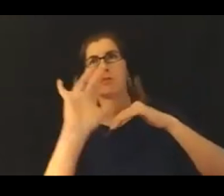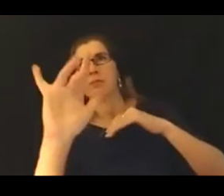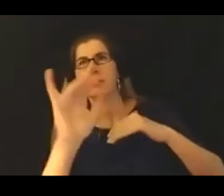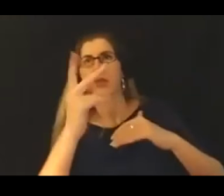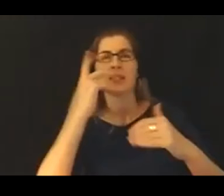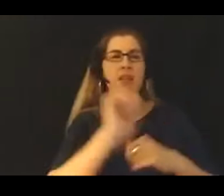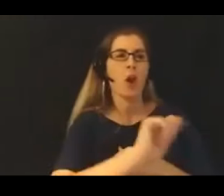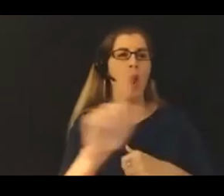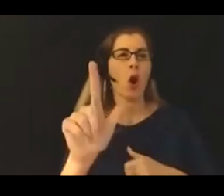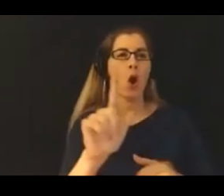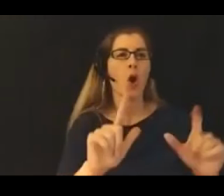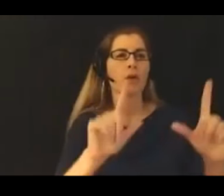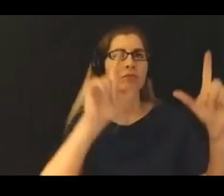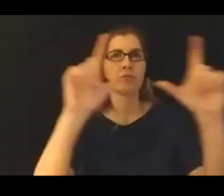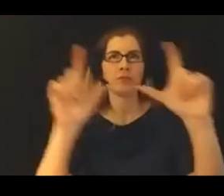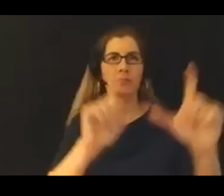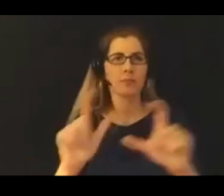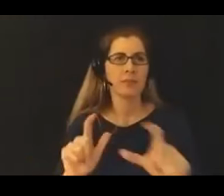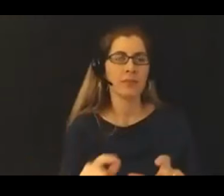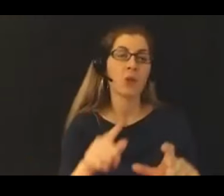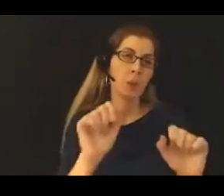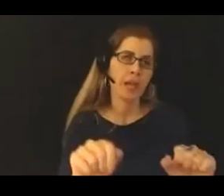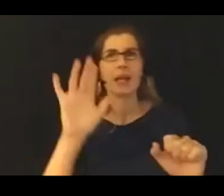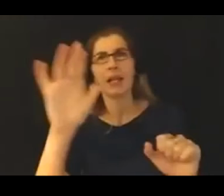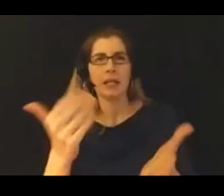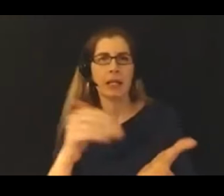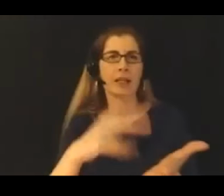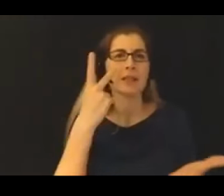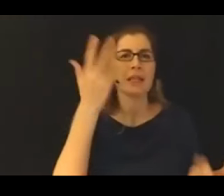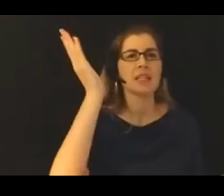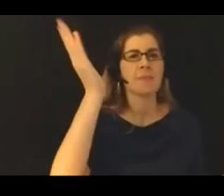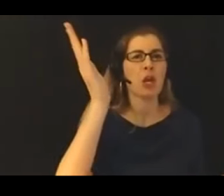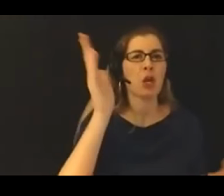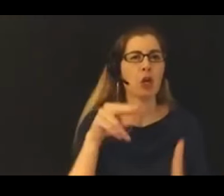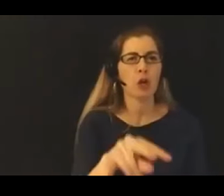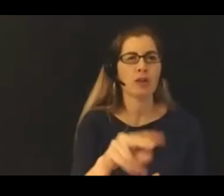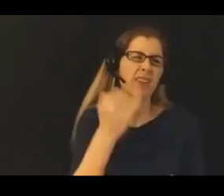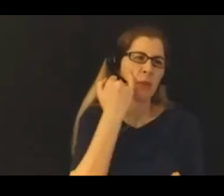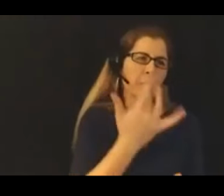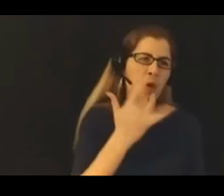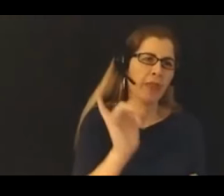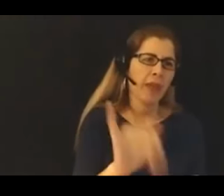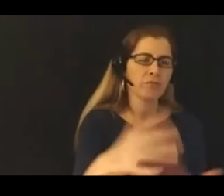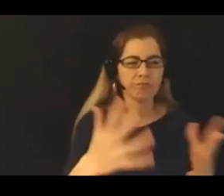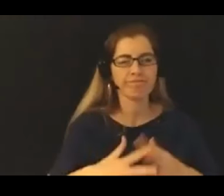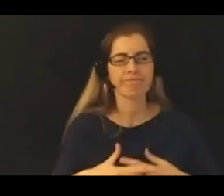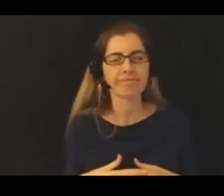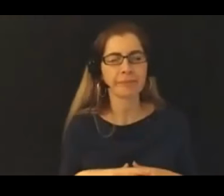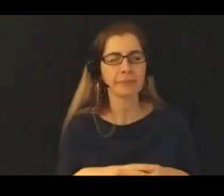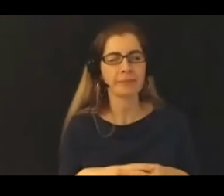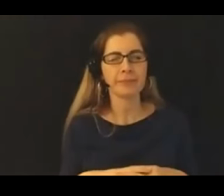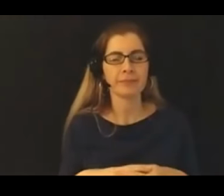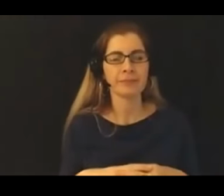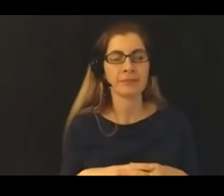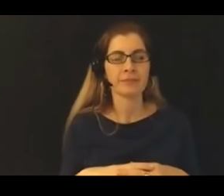videos. And you can click again if you want to see the active speaker view. So only the active speakers video would be up.